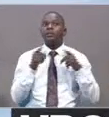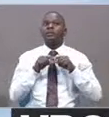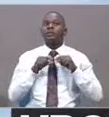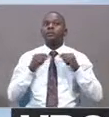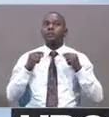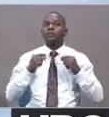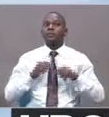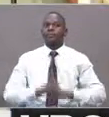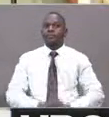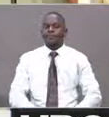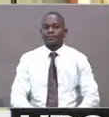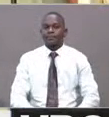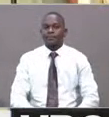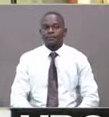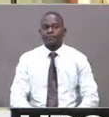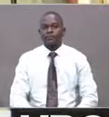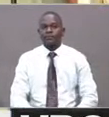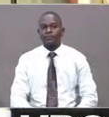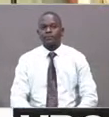have the details.